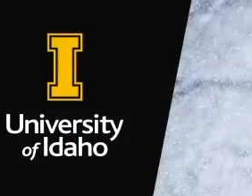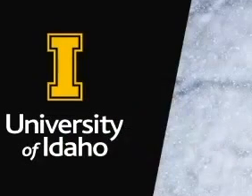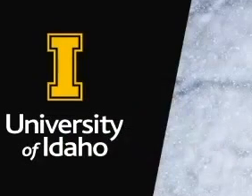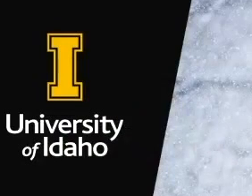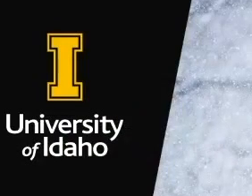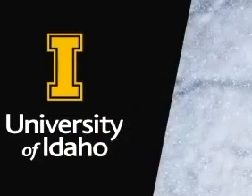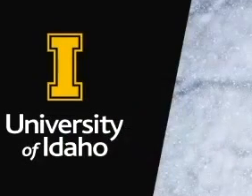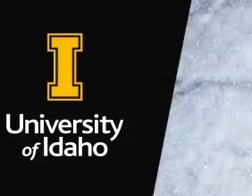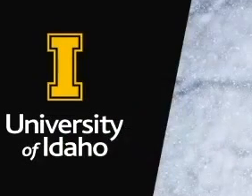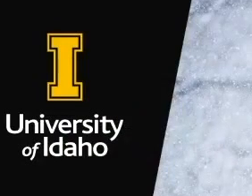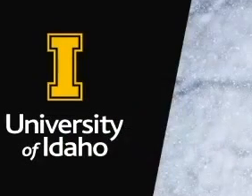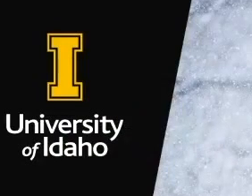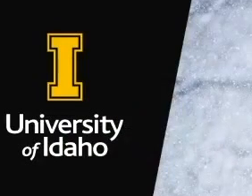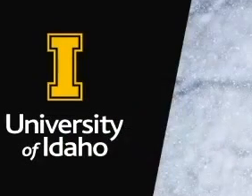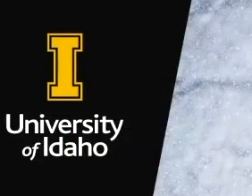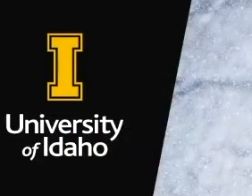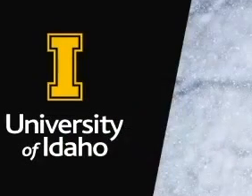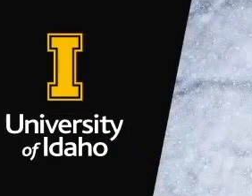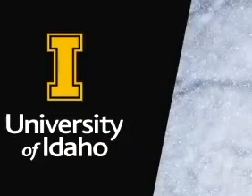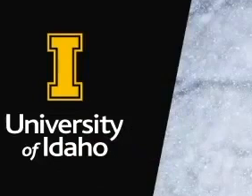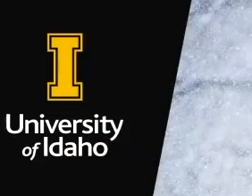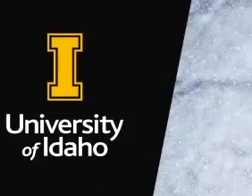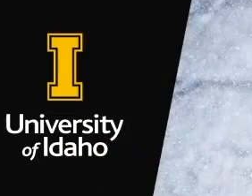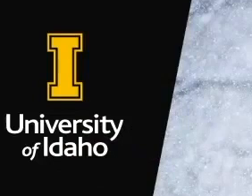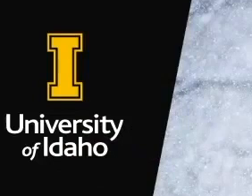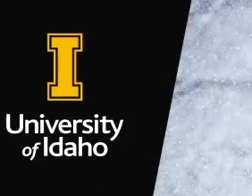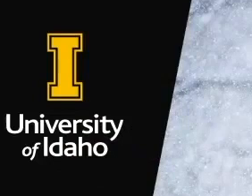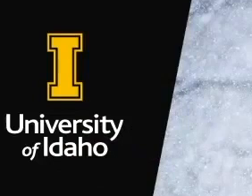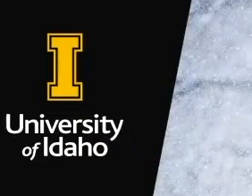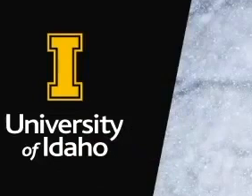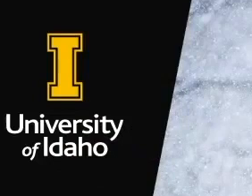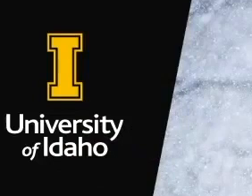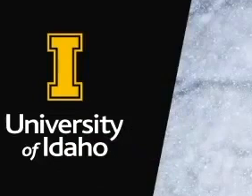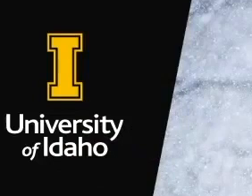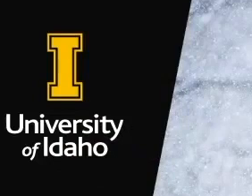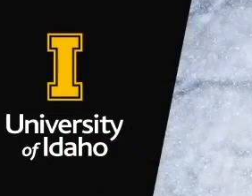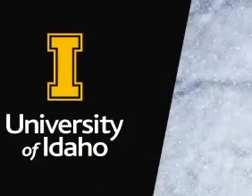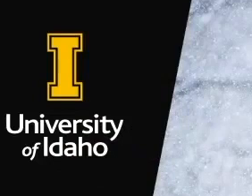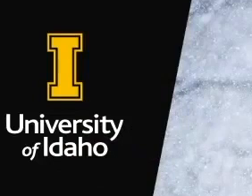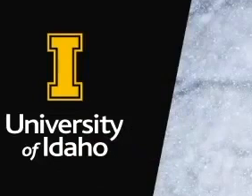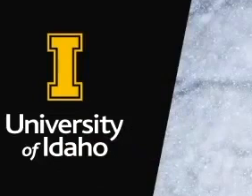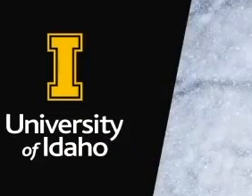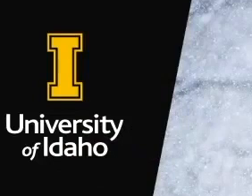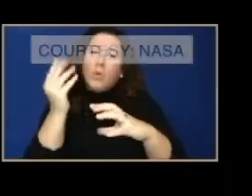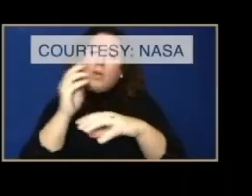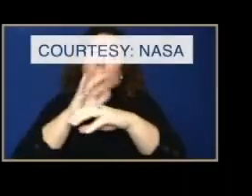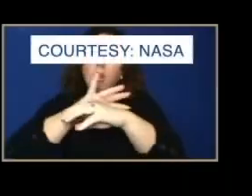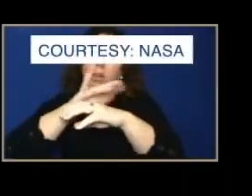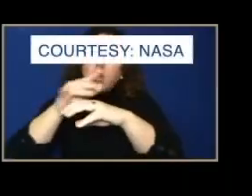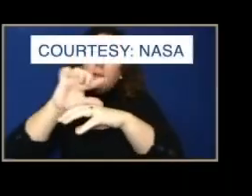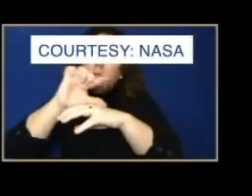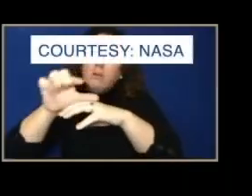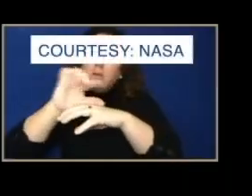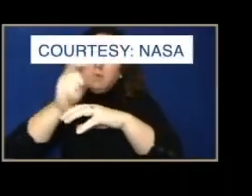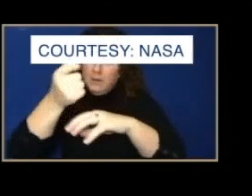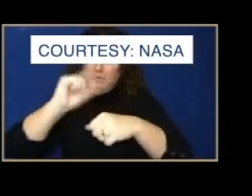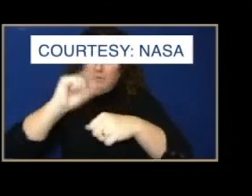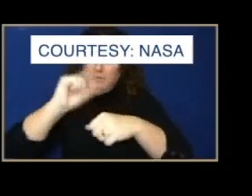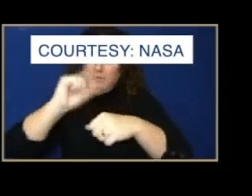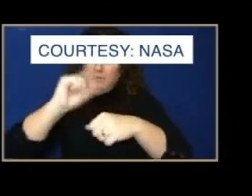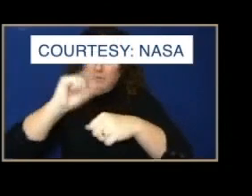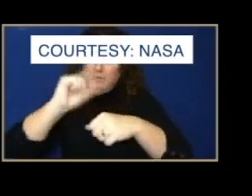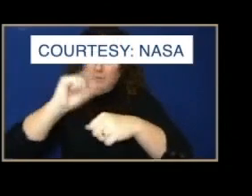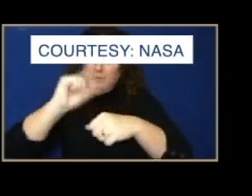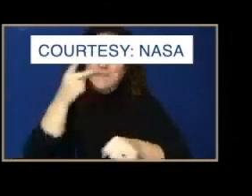This particular event on the 21st, they'll be getting closer together than they usually do. A site you don't want to